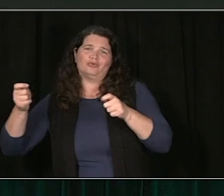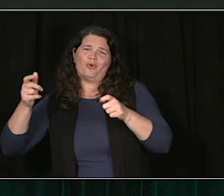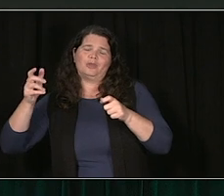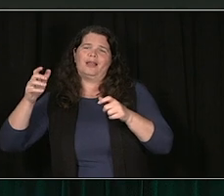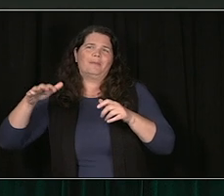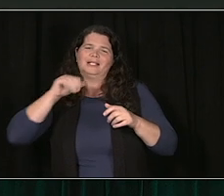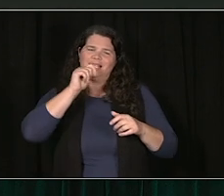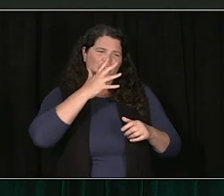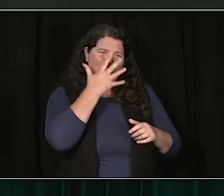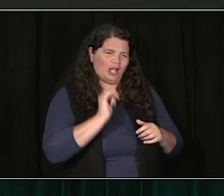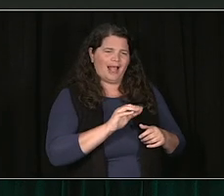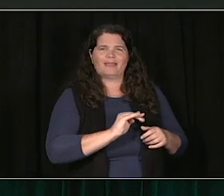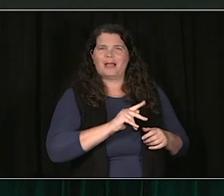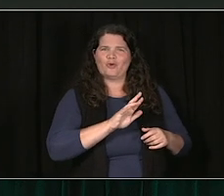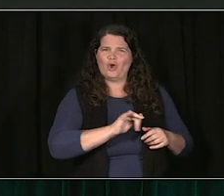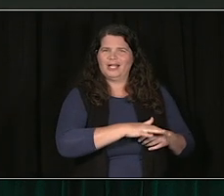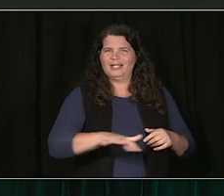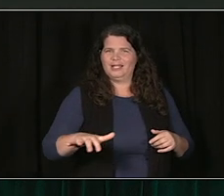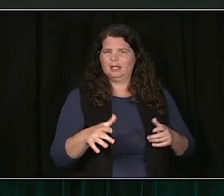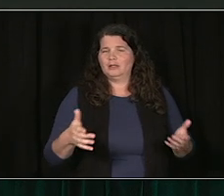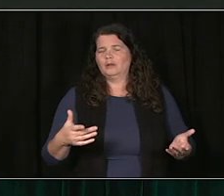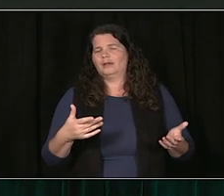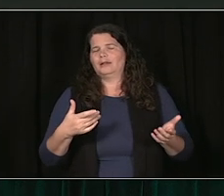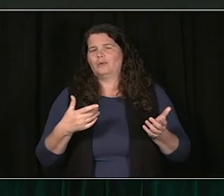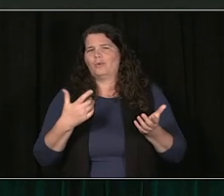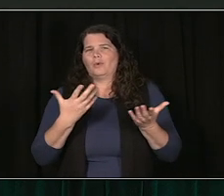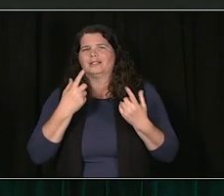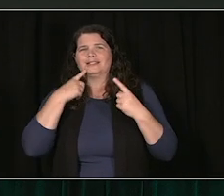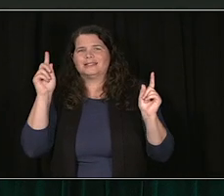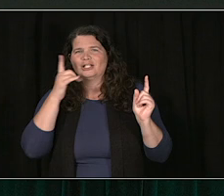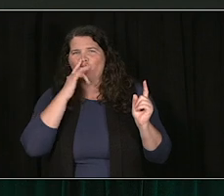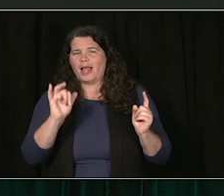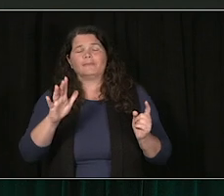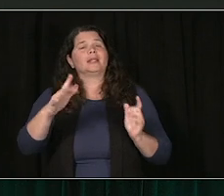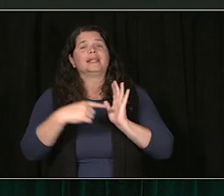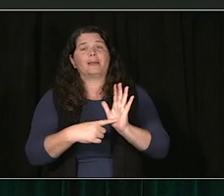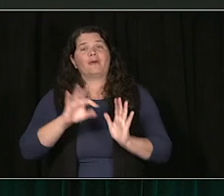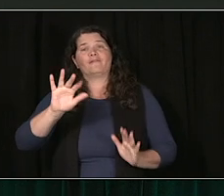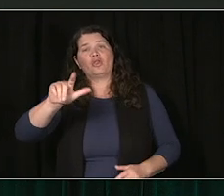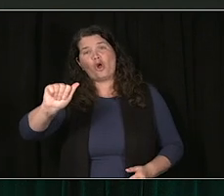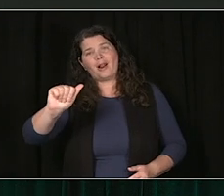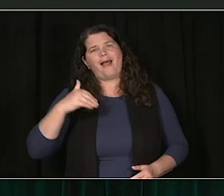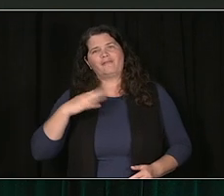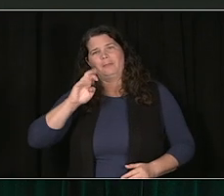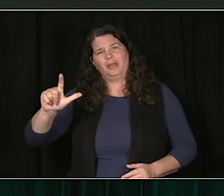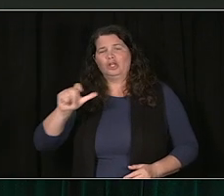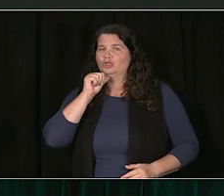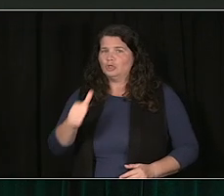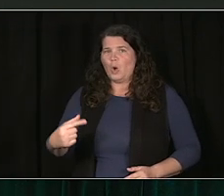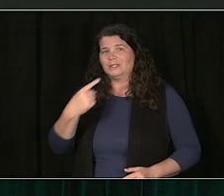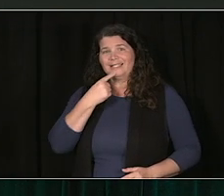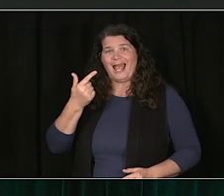wondering, what does success look like? So for example, in Florida, there's the Don't Say Gay bill that alienates a lot of communities,